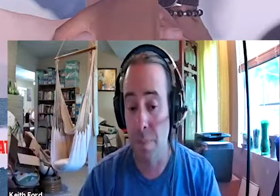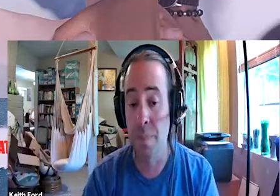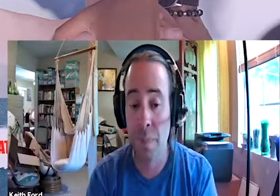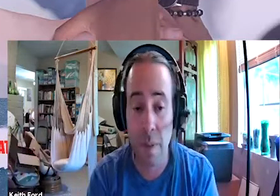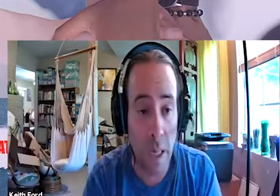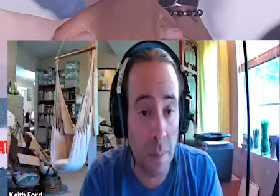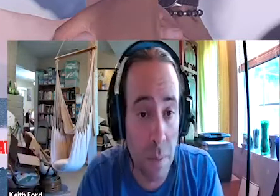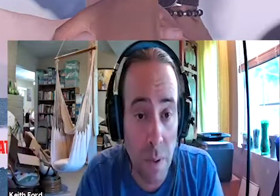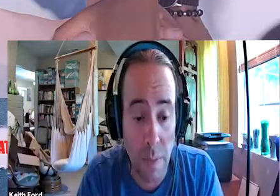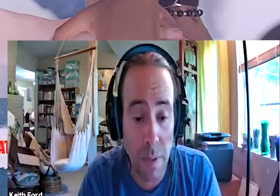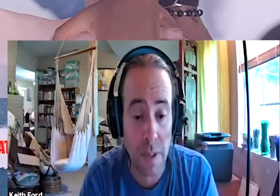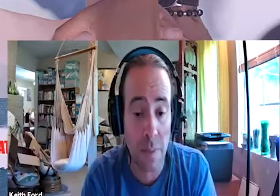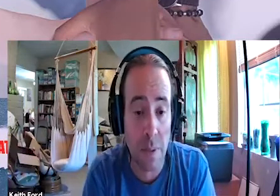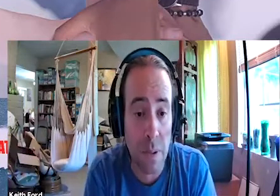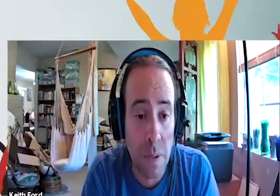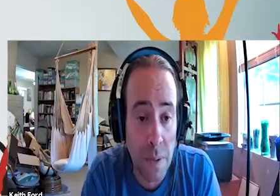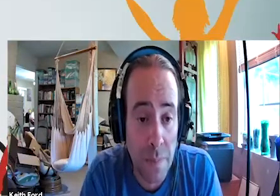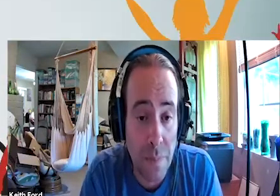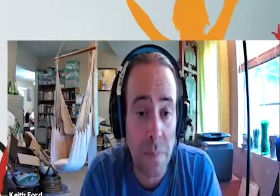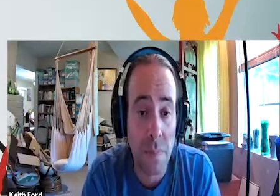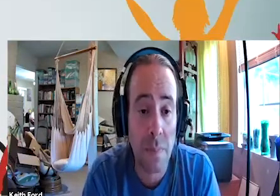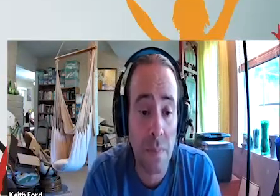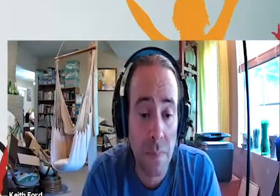the college. Okay, next slide, please.